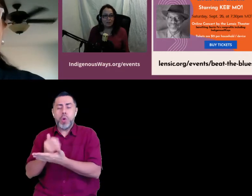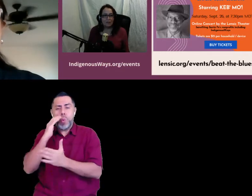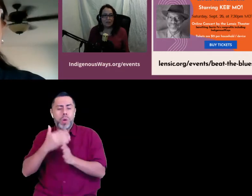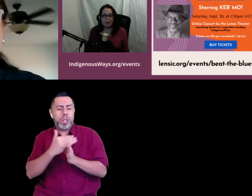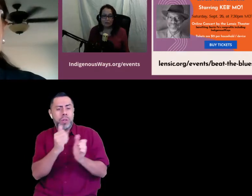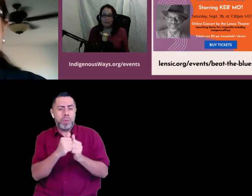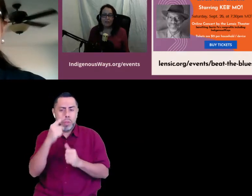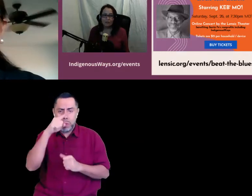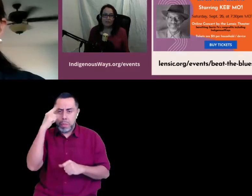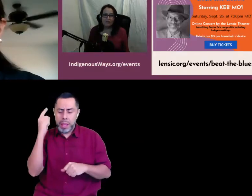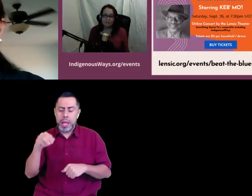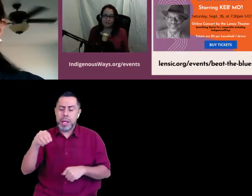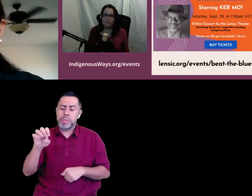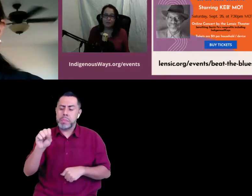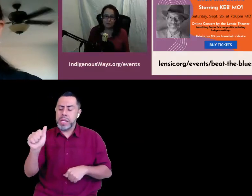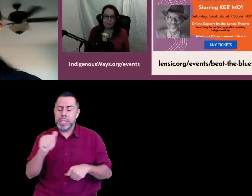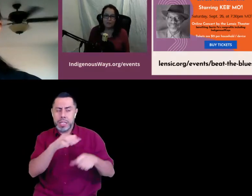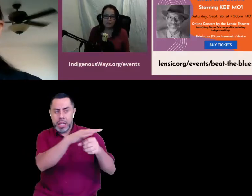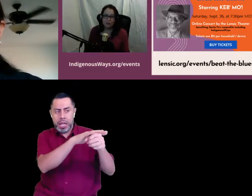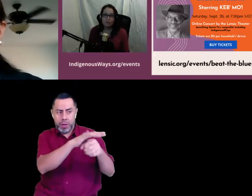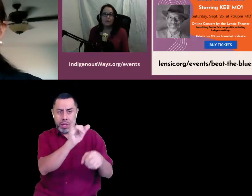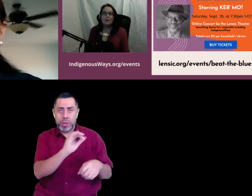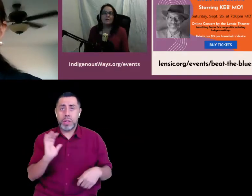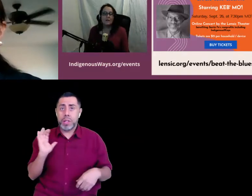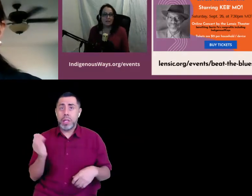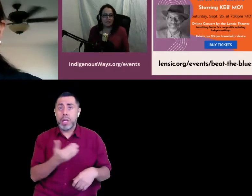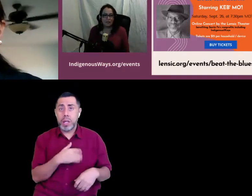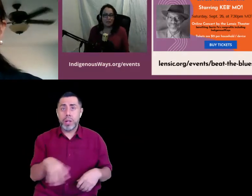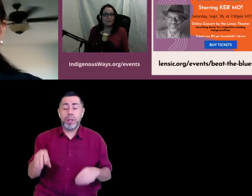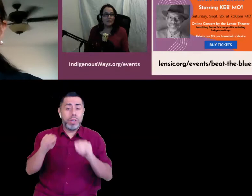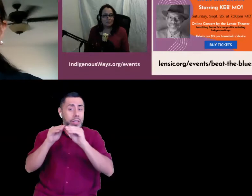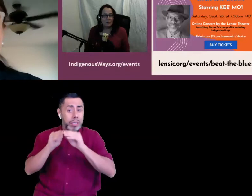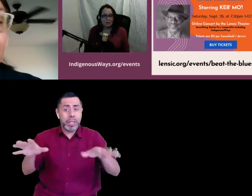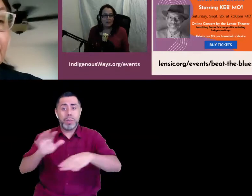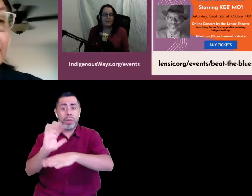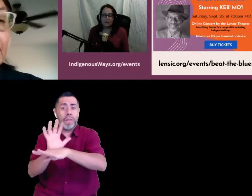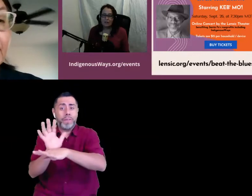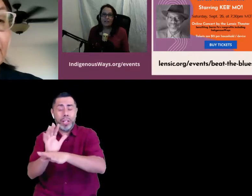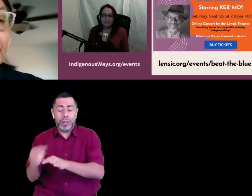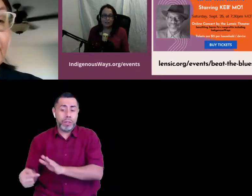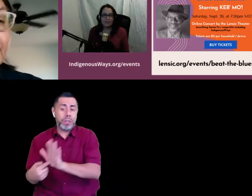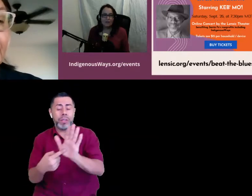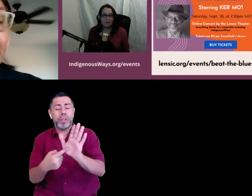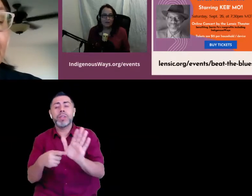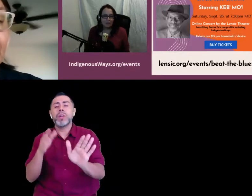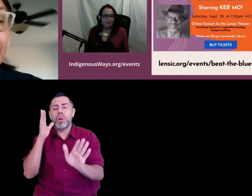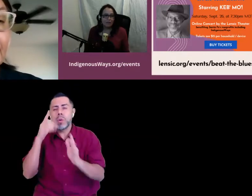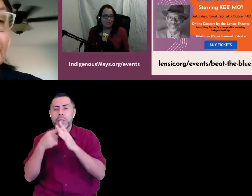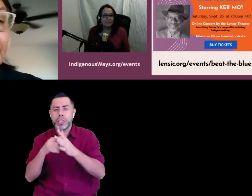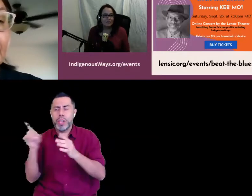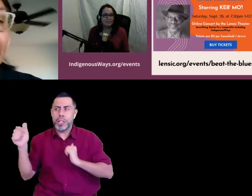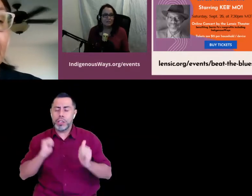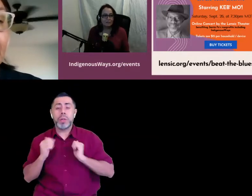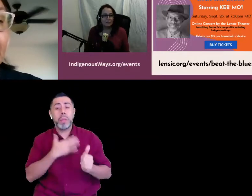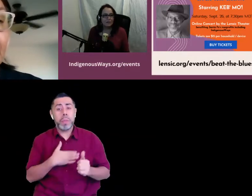debut video document is going to be opening the show. And please support the Lenzik Theater and buy your